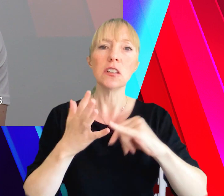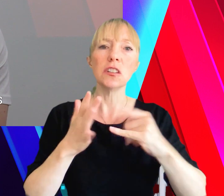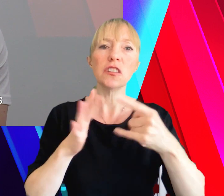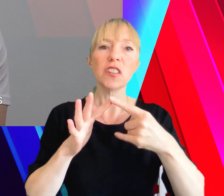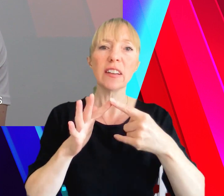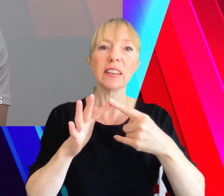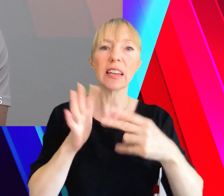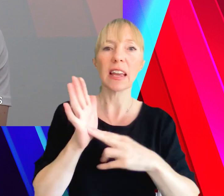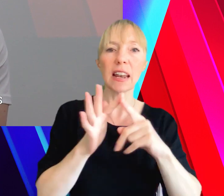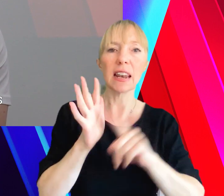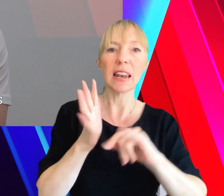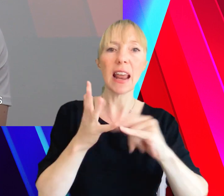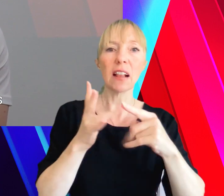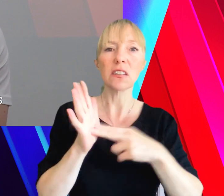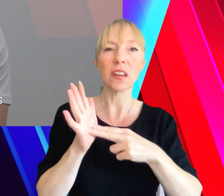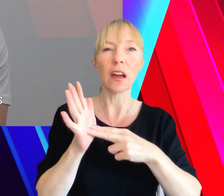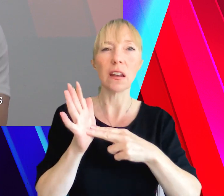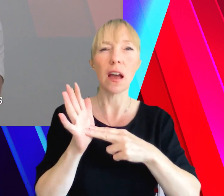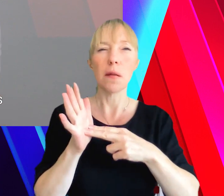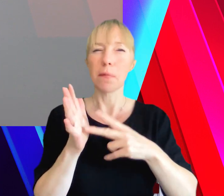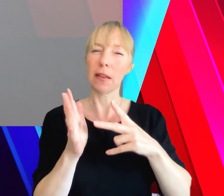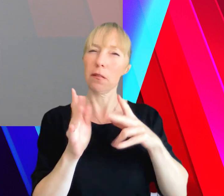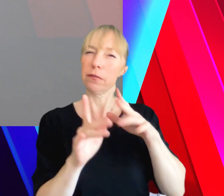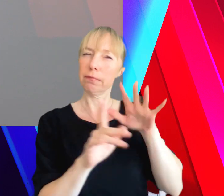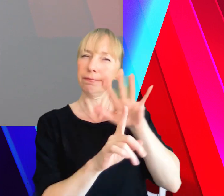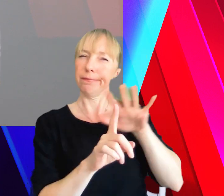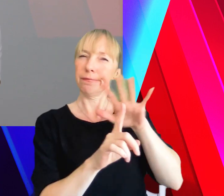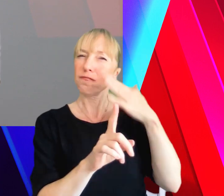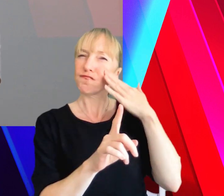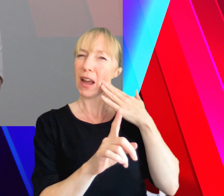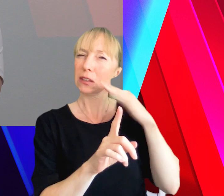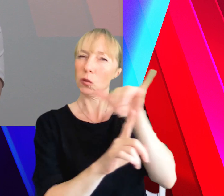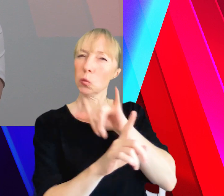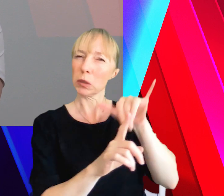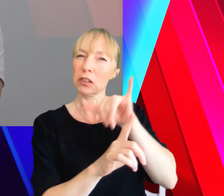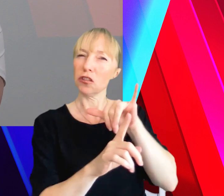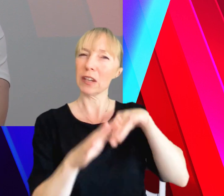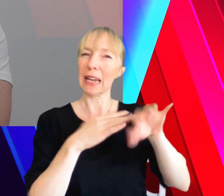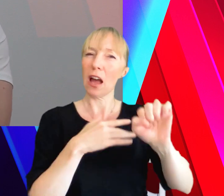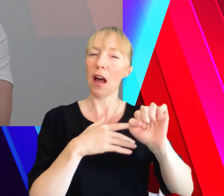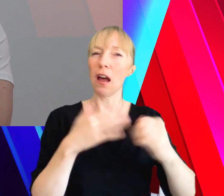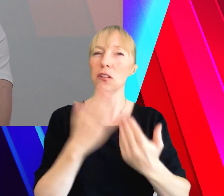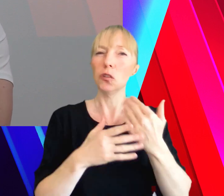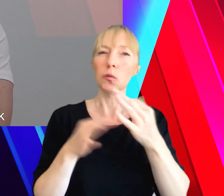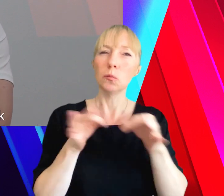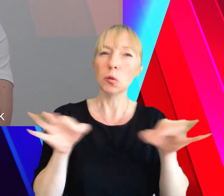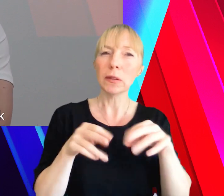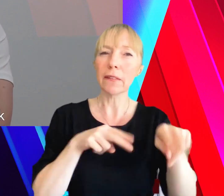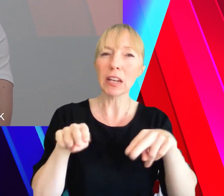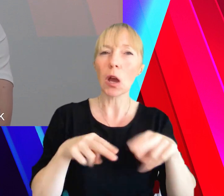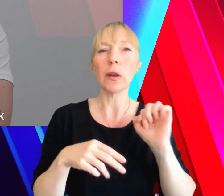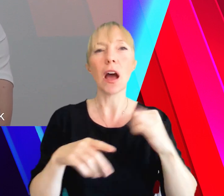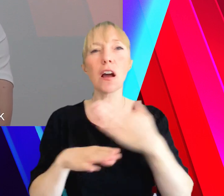like talk about Jessie Nelson from Little Mix being racially ambiguous in her like new music video and just throughout her like career. And